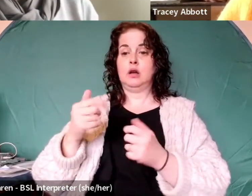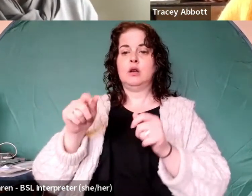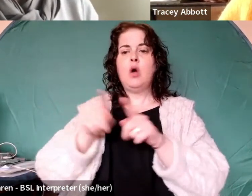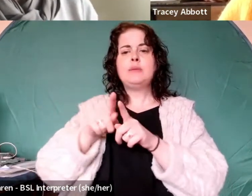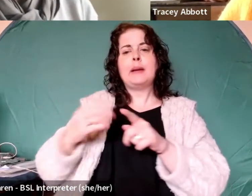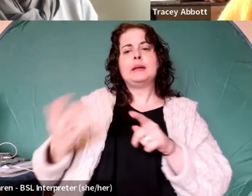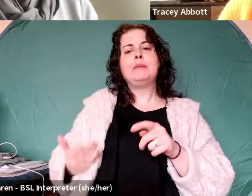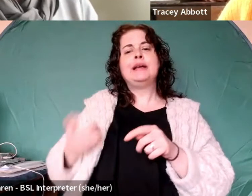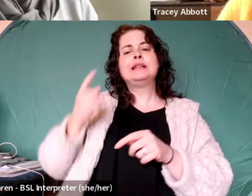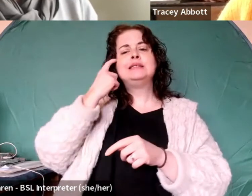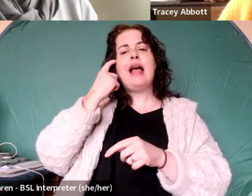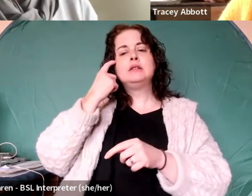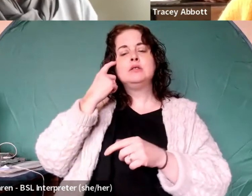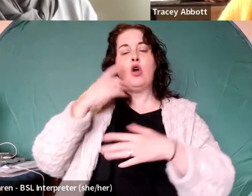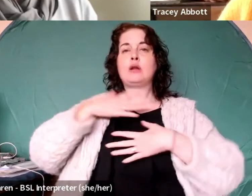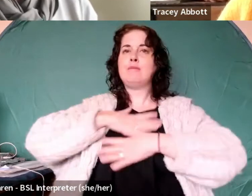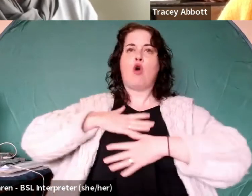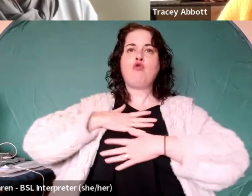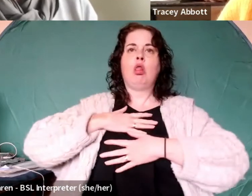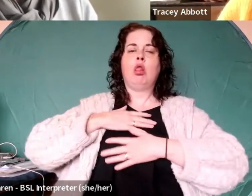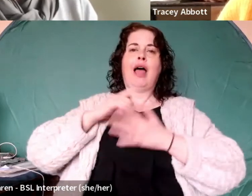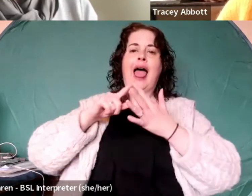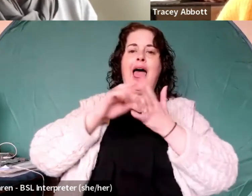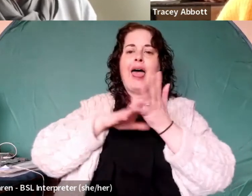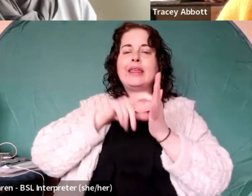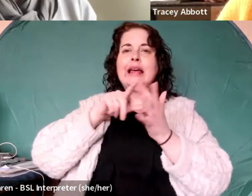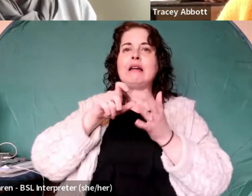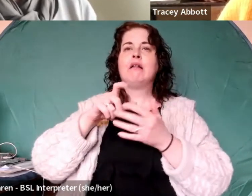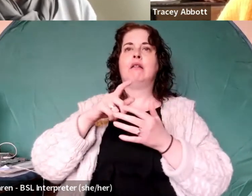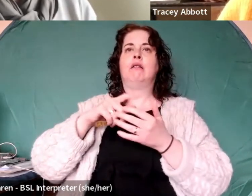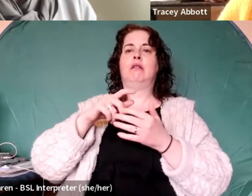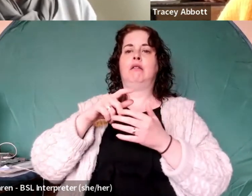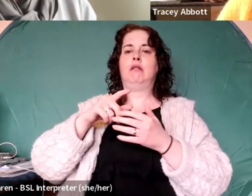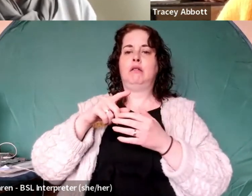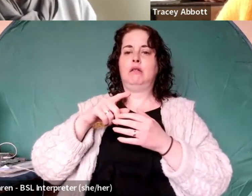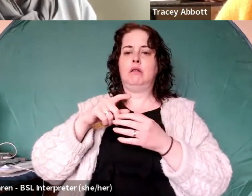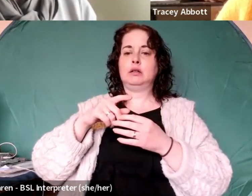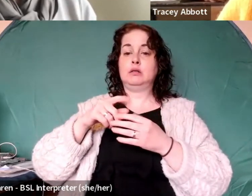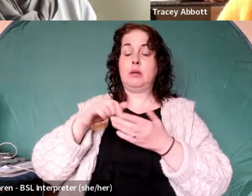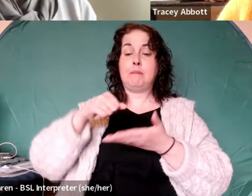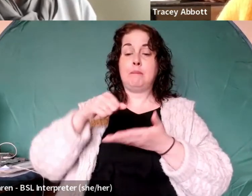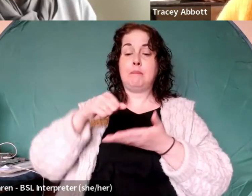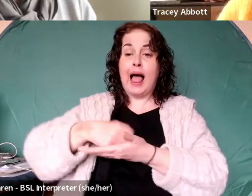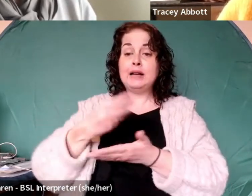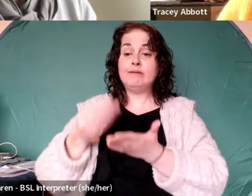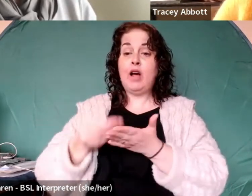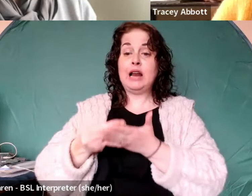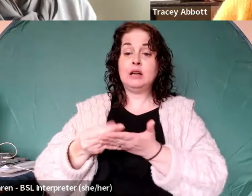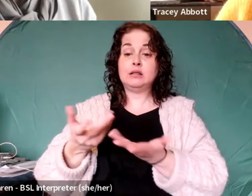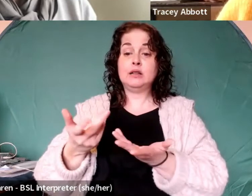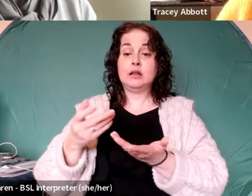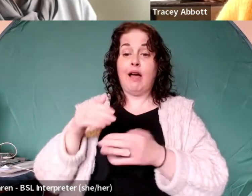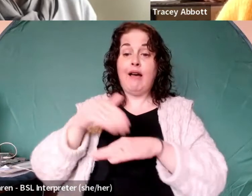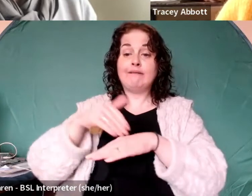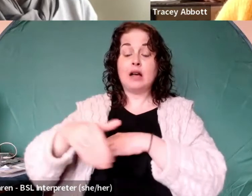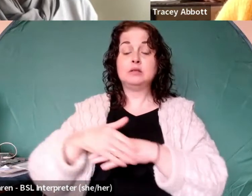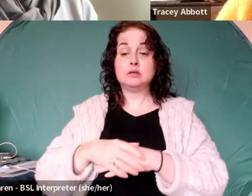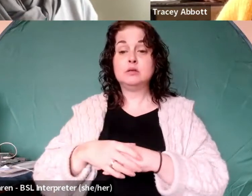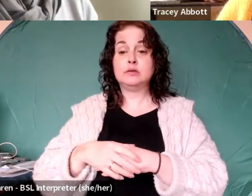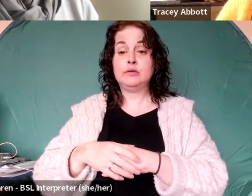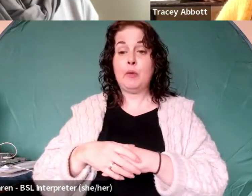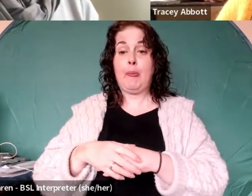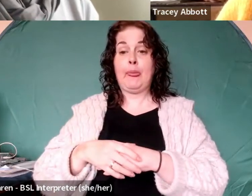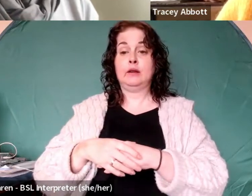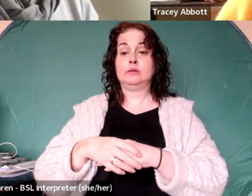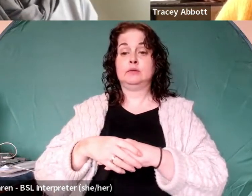nothing to do with morals and ethics and pity and charity. This is about business. It makes bottom line. It's bottom line. That's all it is, actually. I mean,